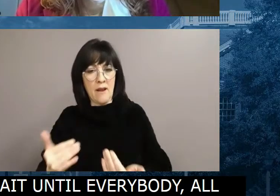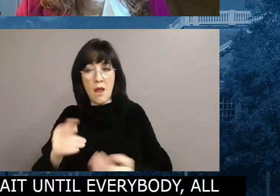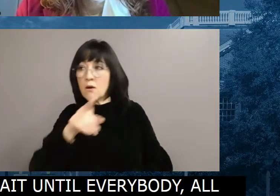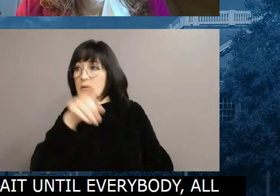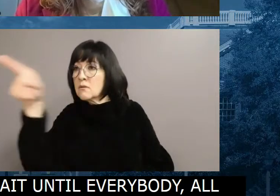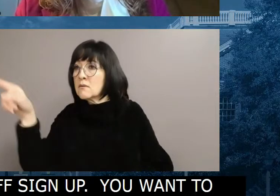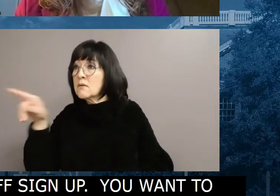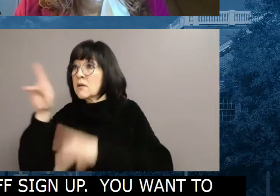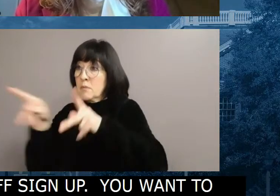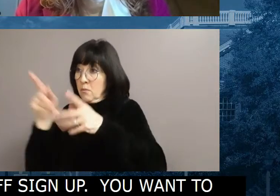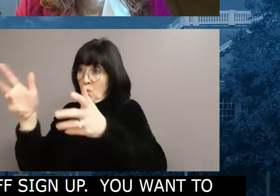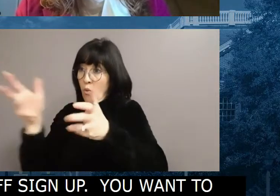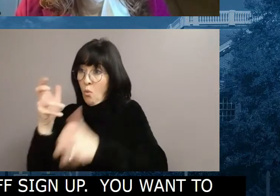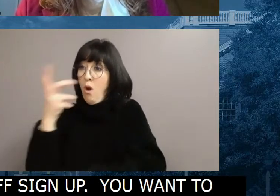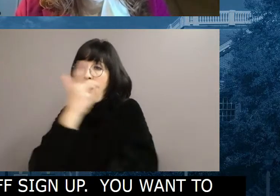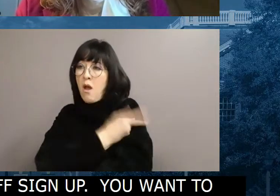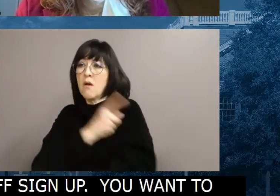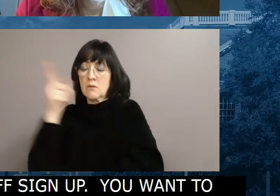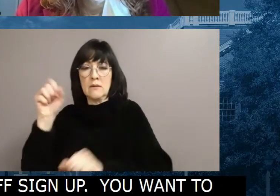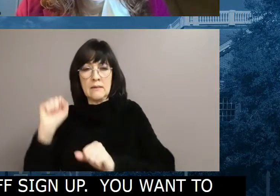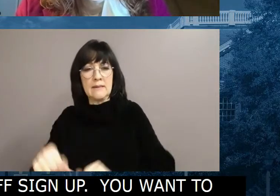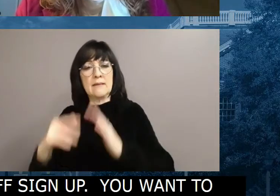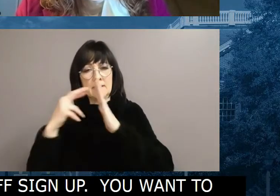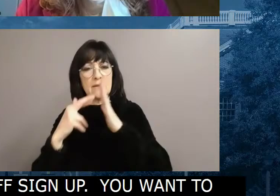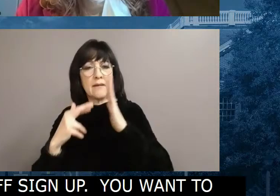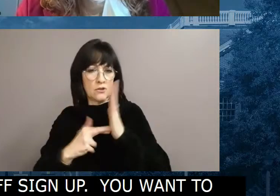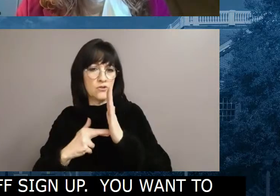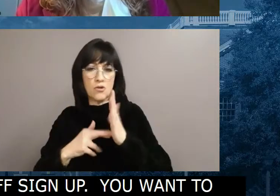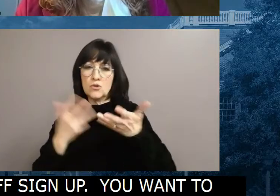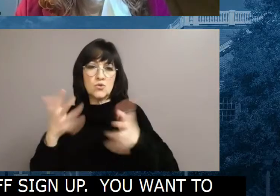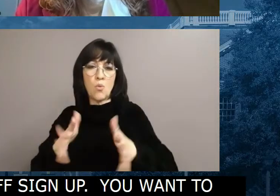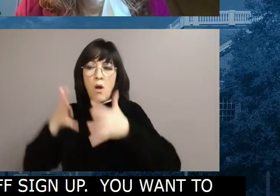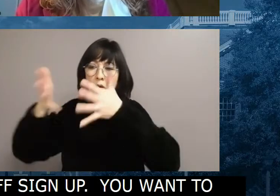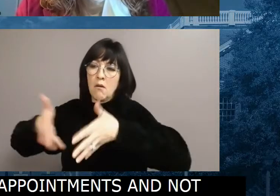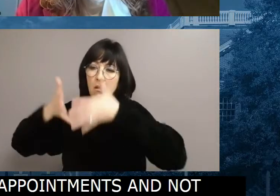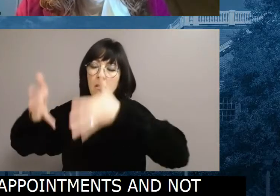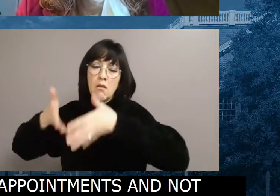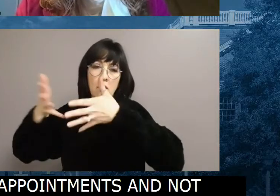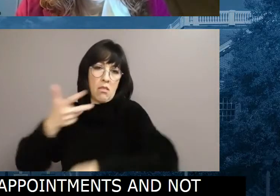vaccines sitting on shelves or sitting in and freezers.